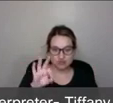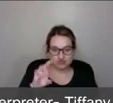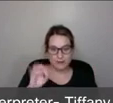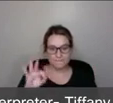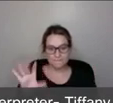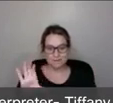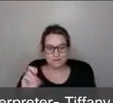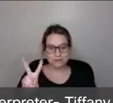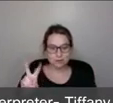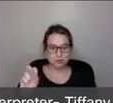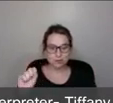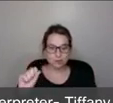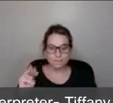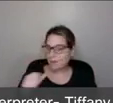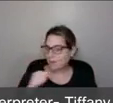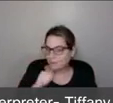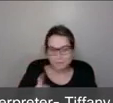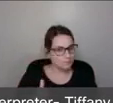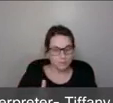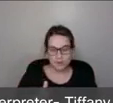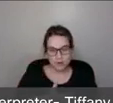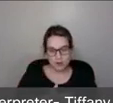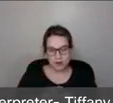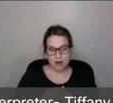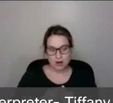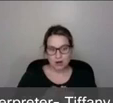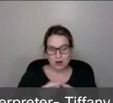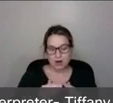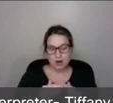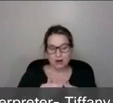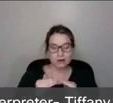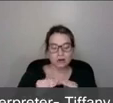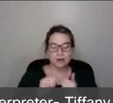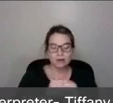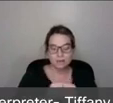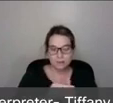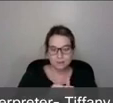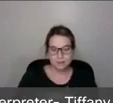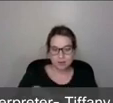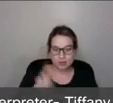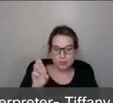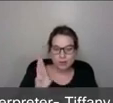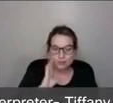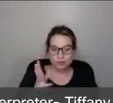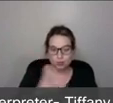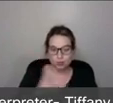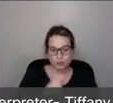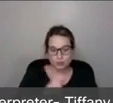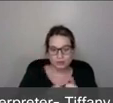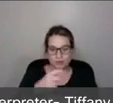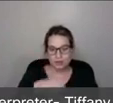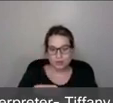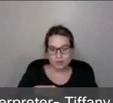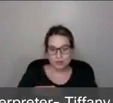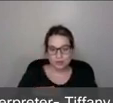competitive. Republicans win test elections 9 out of 9 times. That eliminates the power of the Native